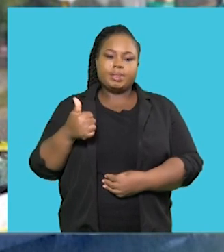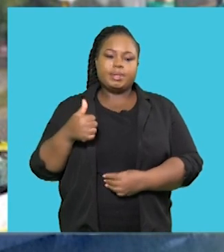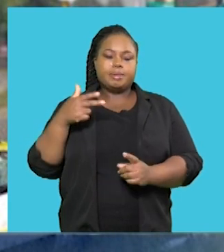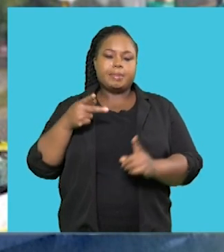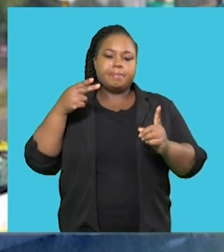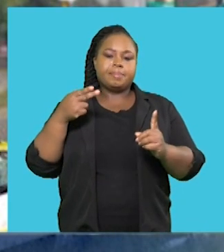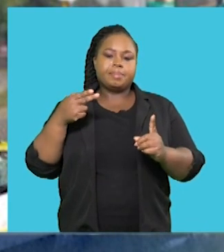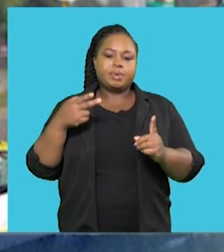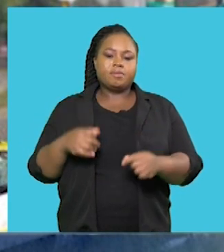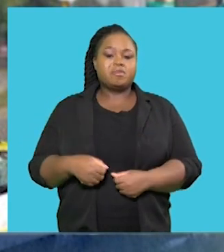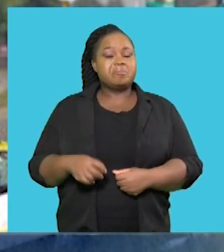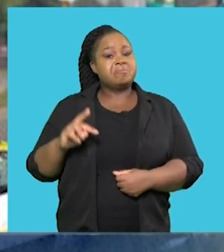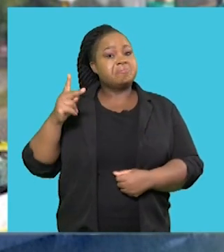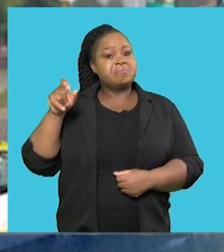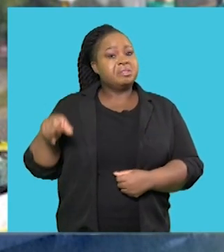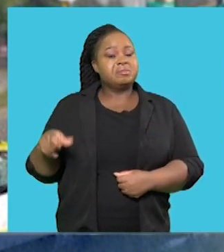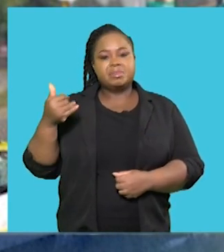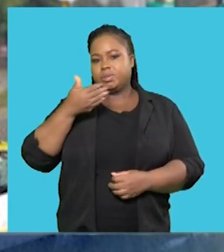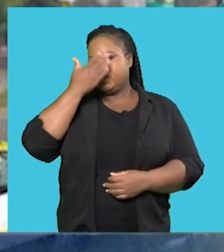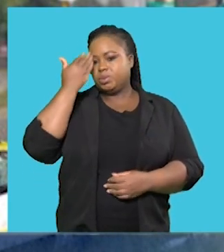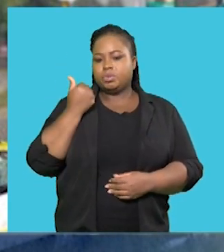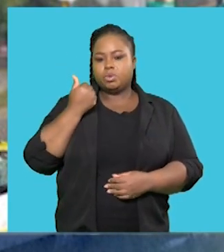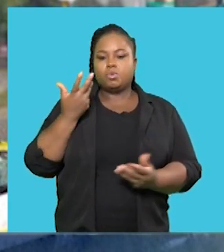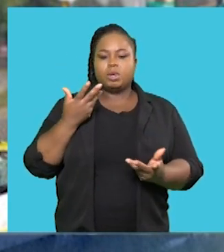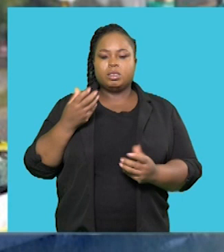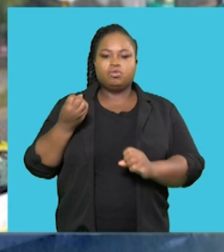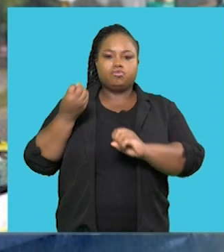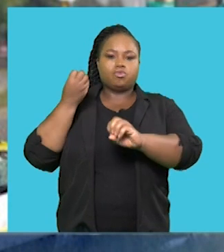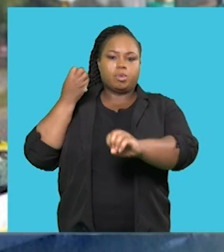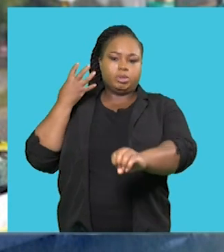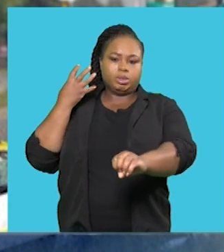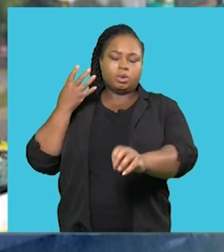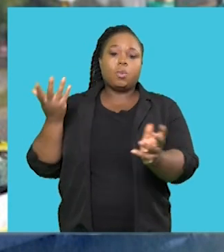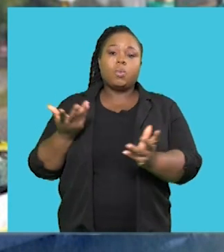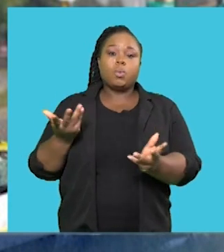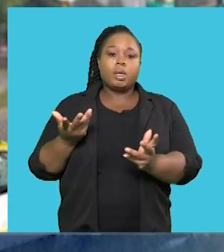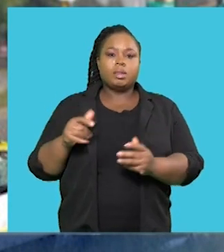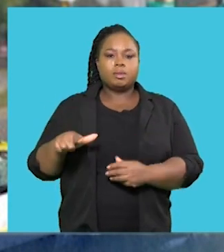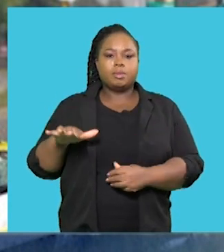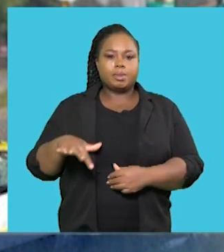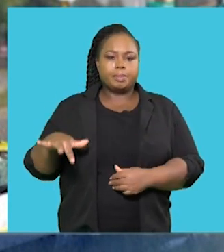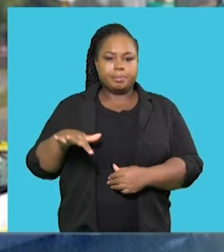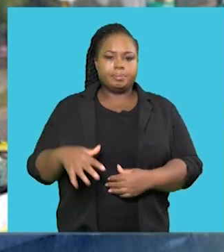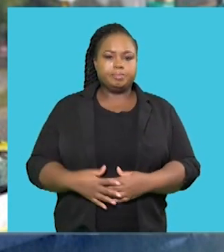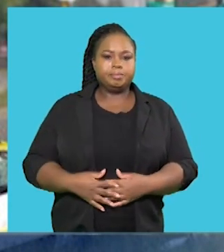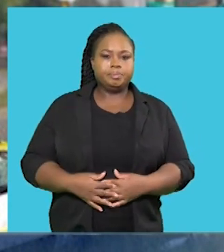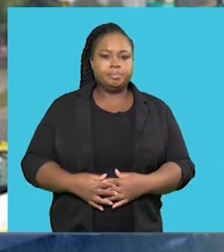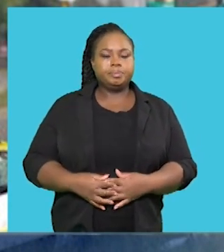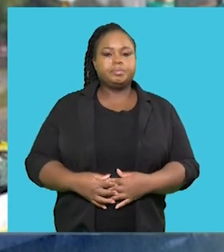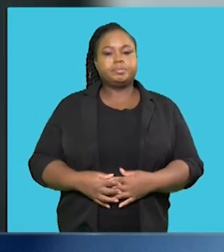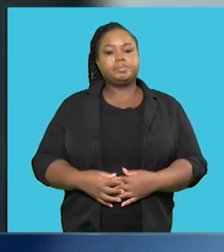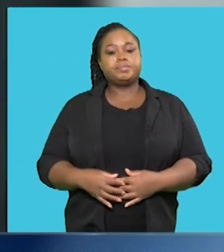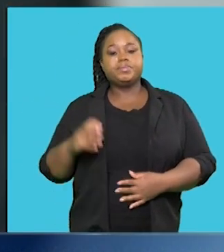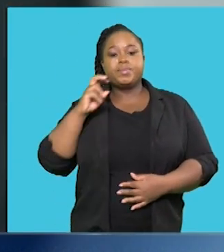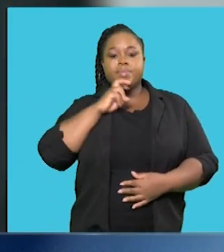by an unknown asylum at a traffic light in the area. On